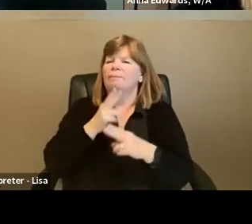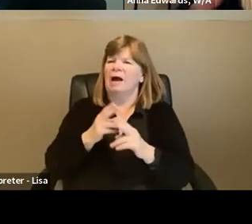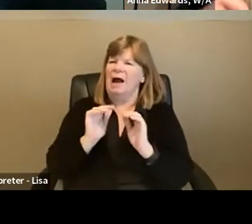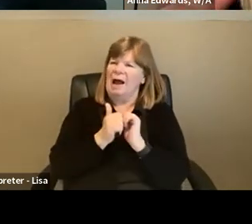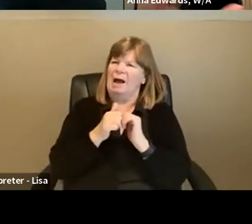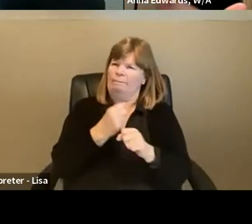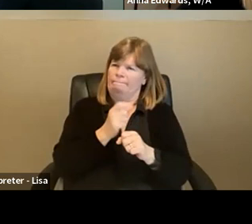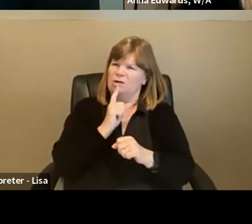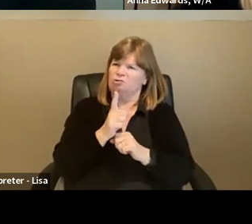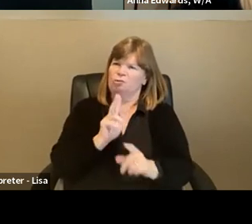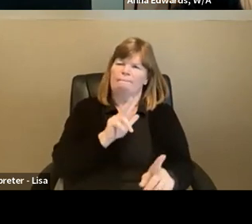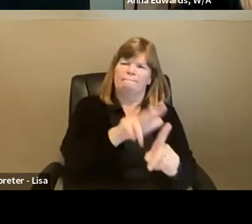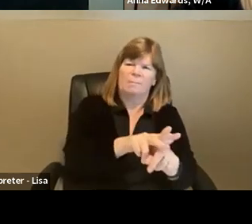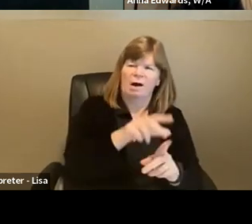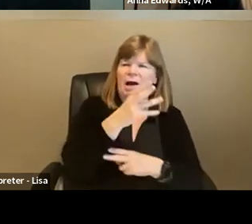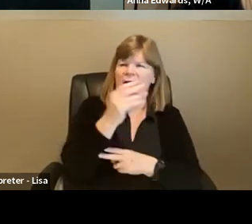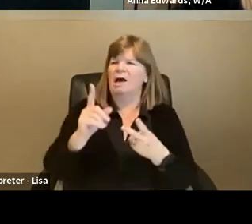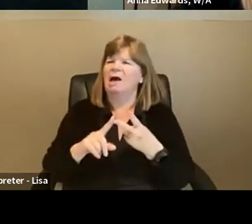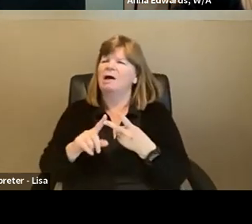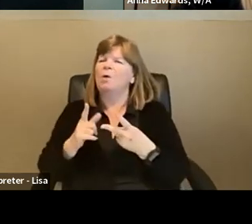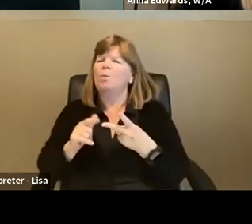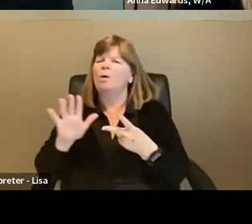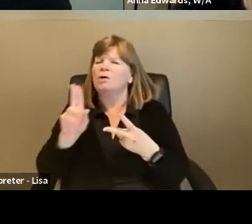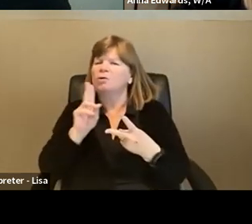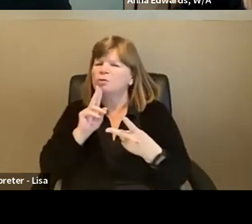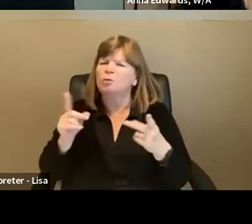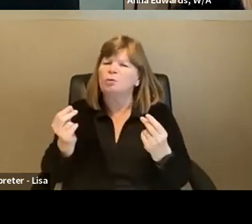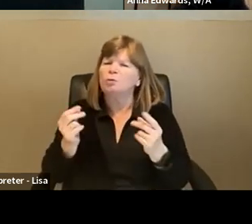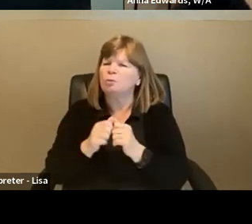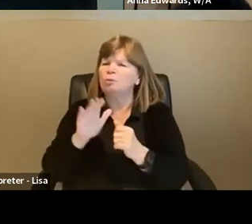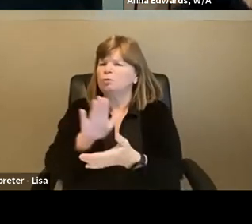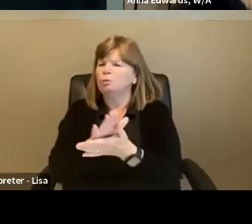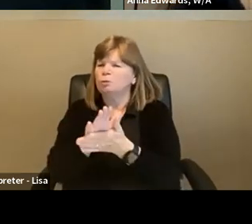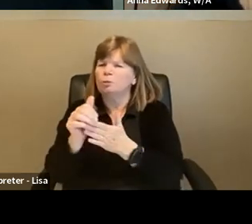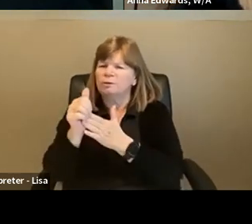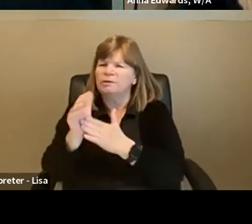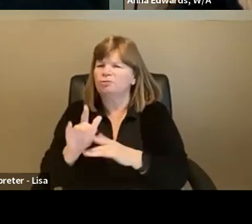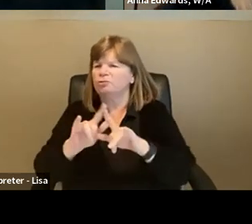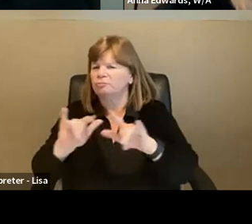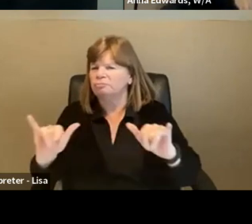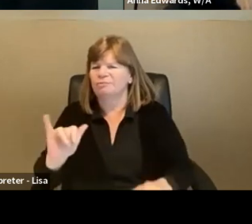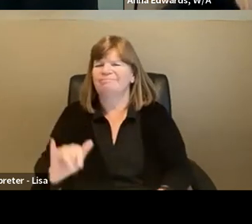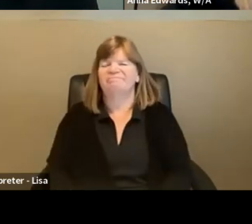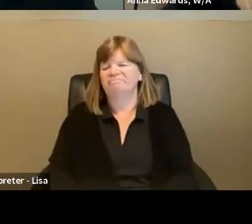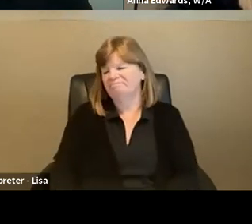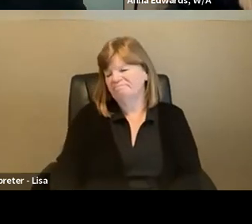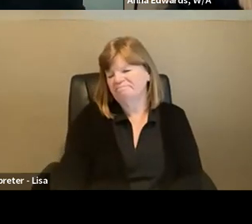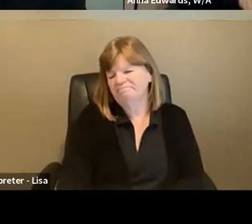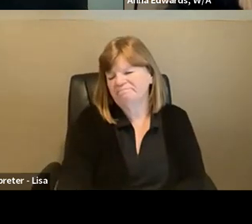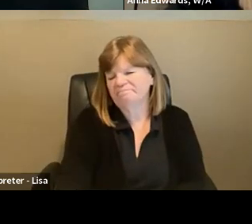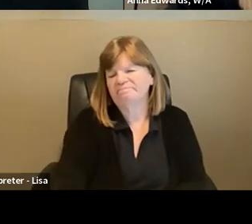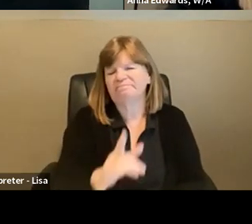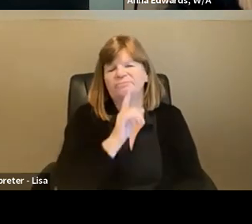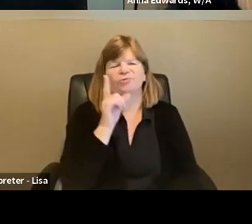of implementation, and maybe with a little bit on what Houston is doing with those school leaders and buy-in there as well. Yeah, sure. So one of the reasons that